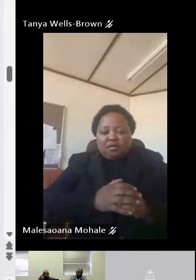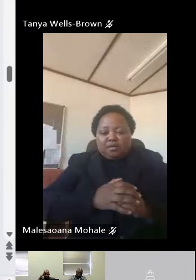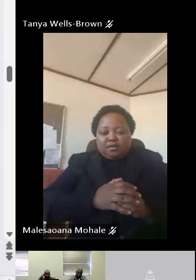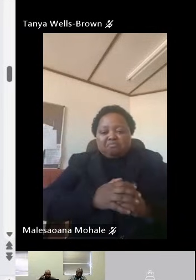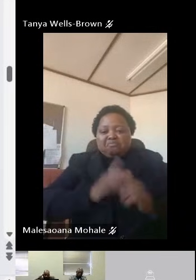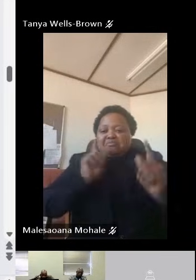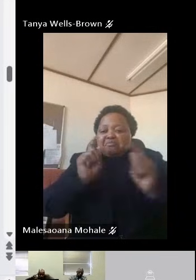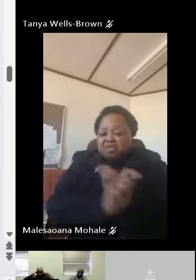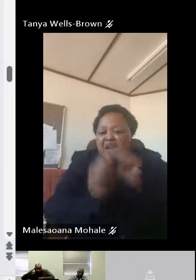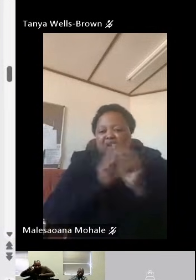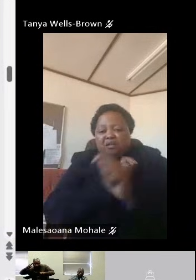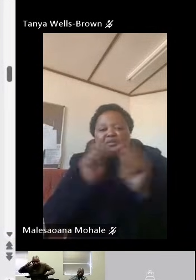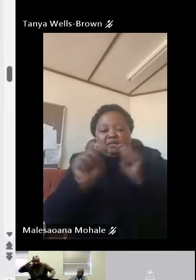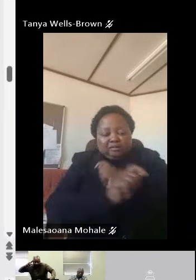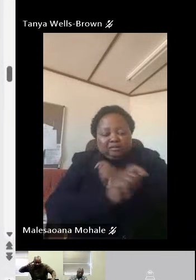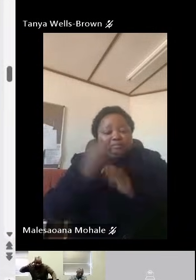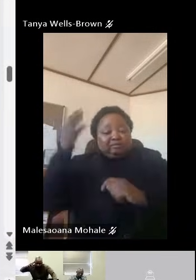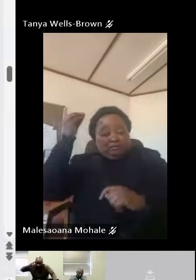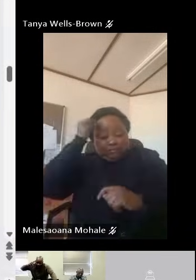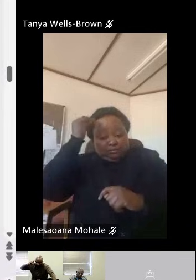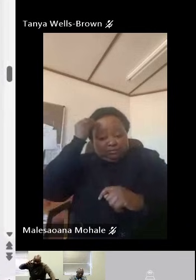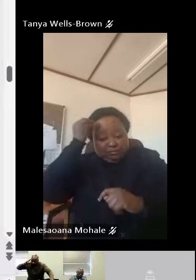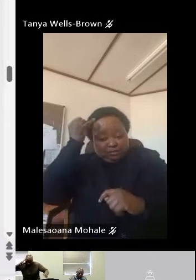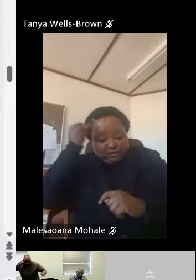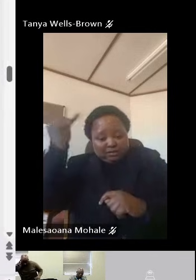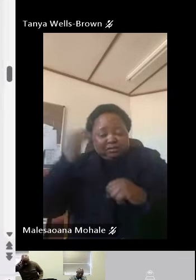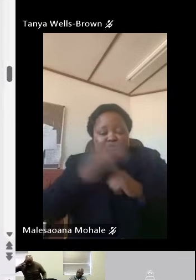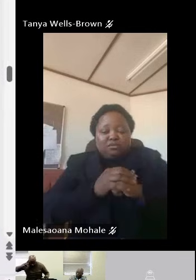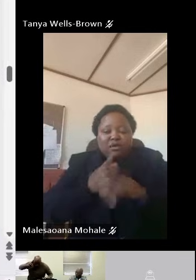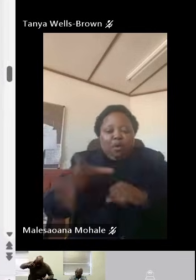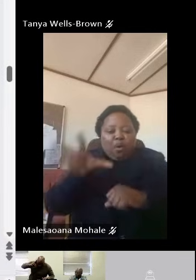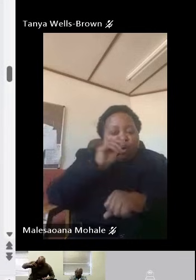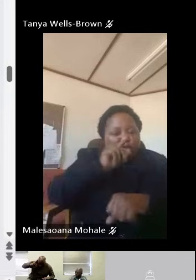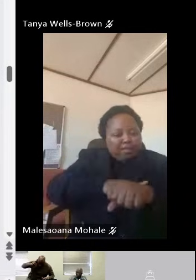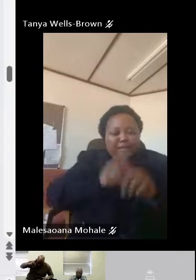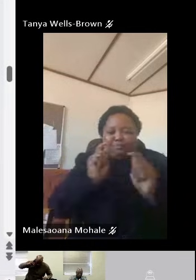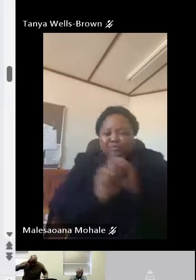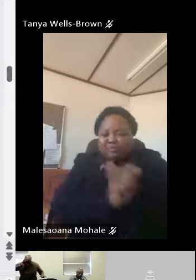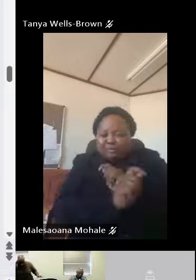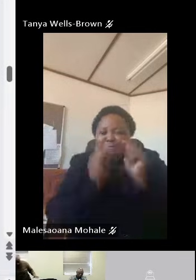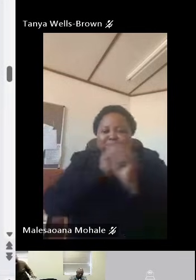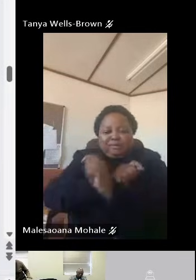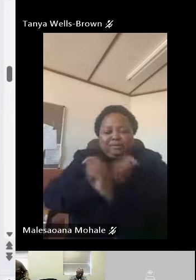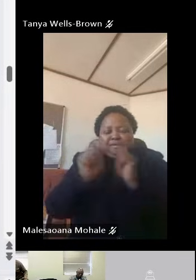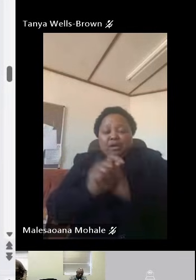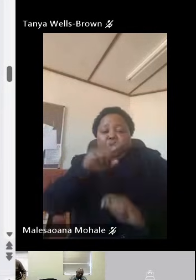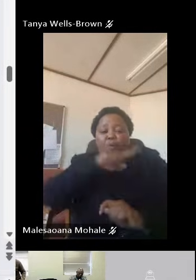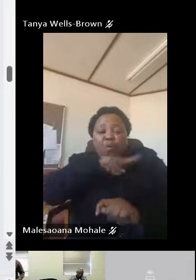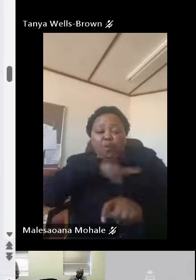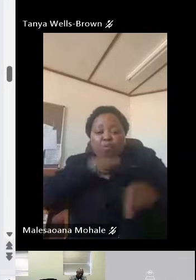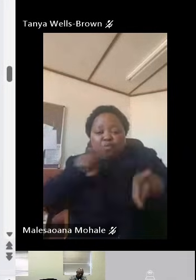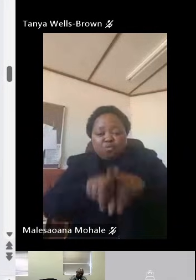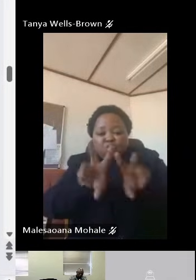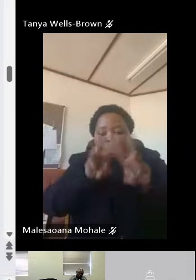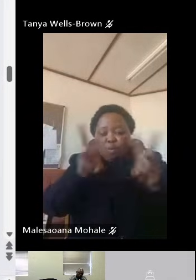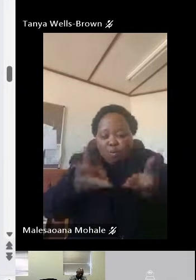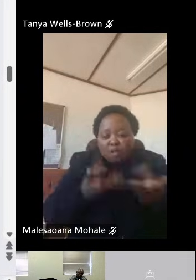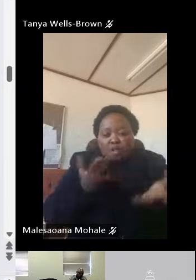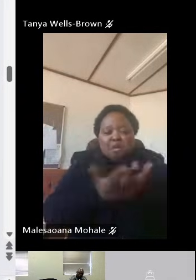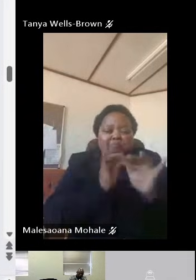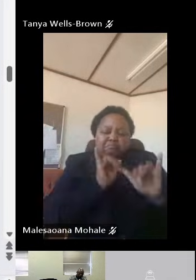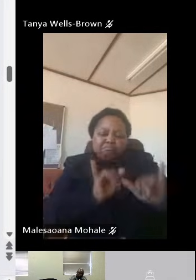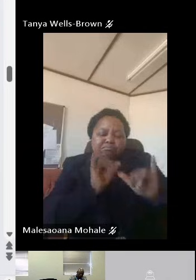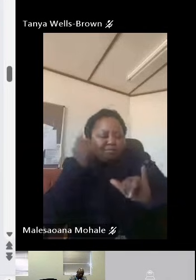concept. Every time it changes because the world will sit down and try to understand what really